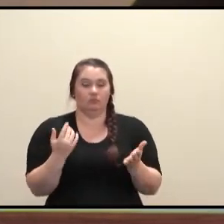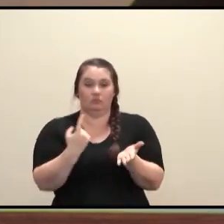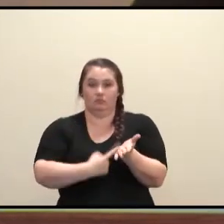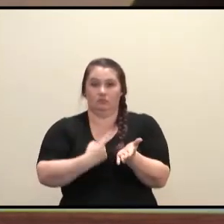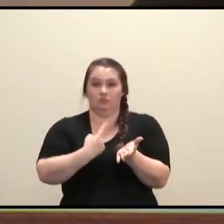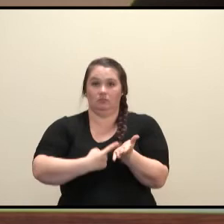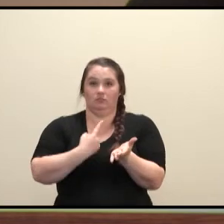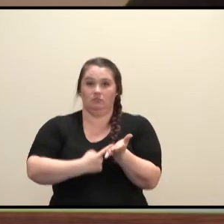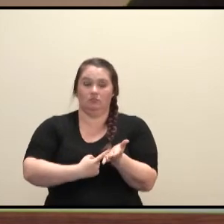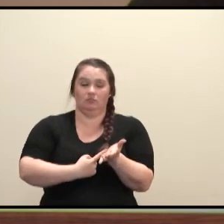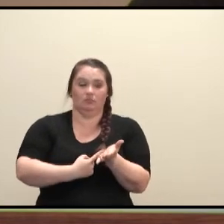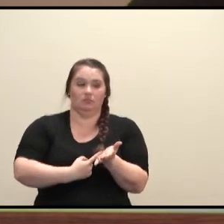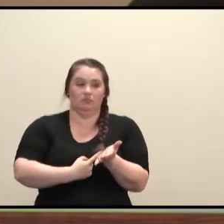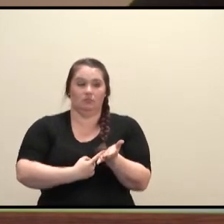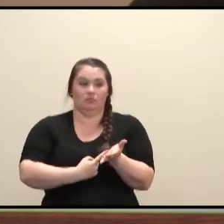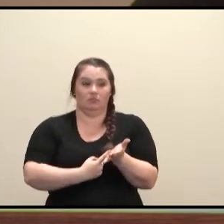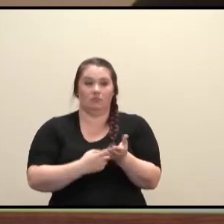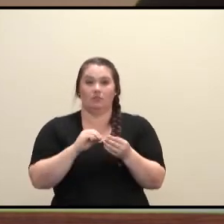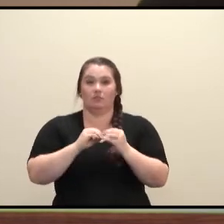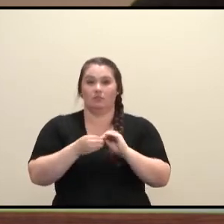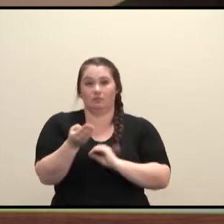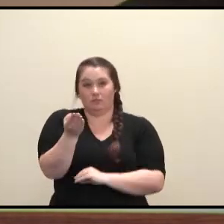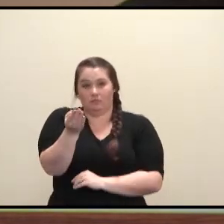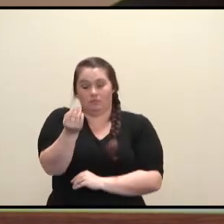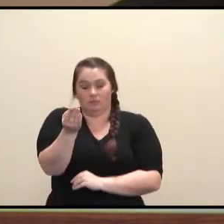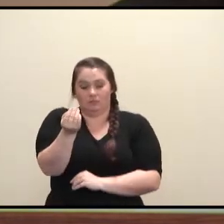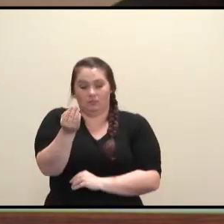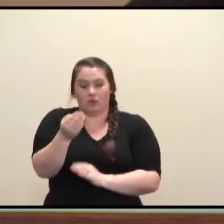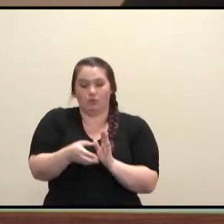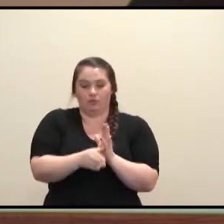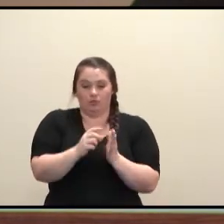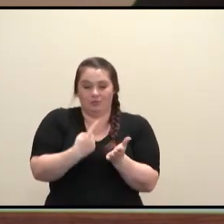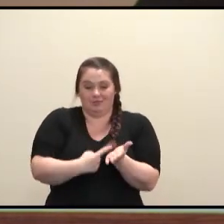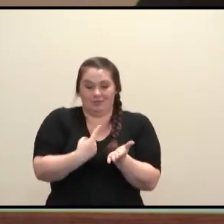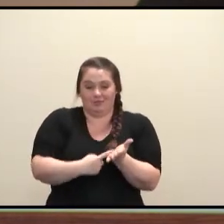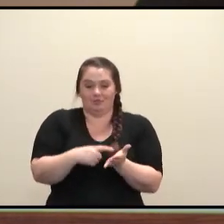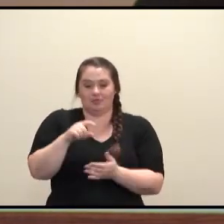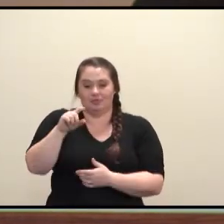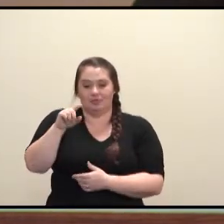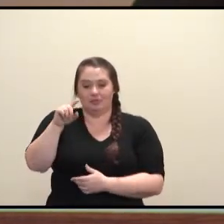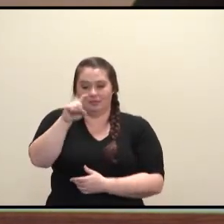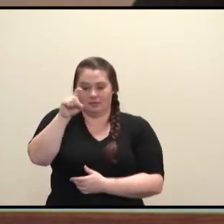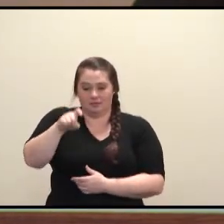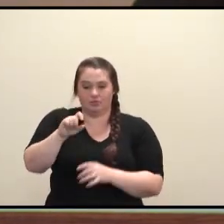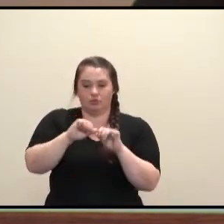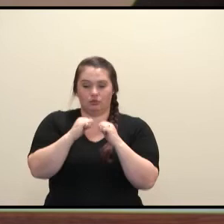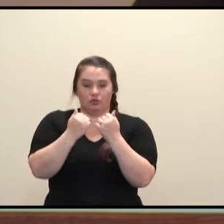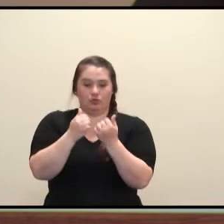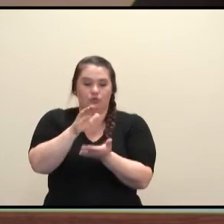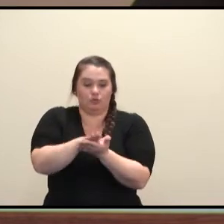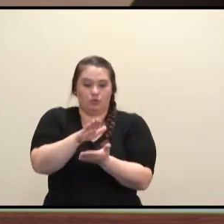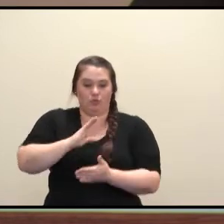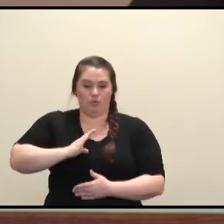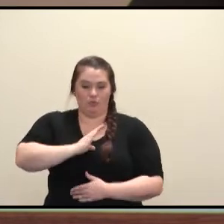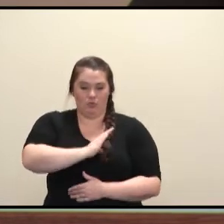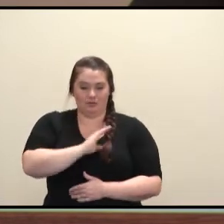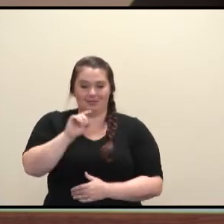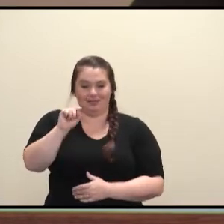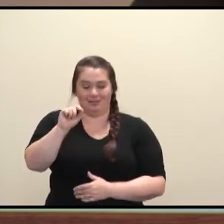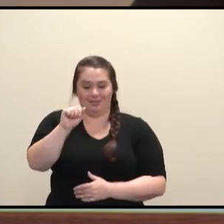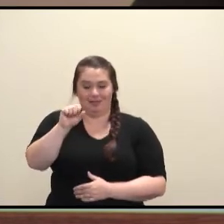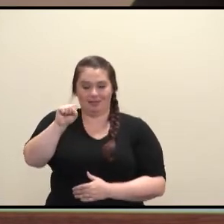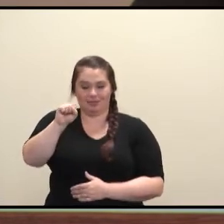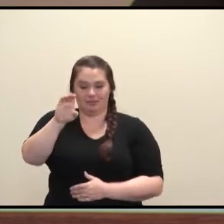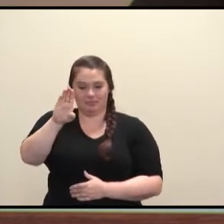to the next item, which is 14, review and discuss the Texas Association of School Boards Pay Maintenance Study